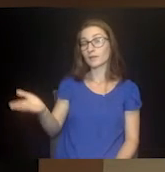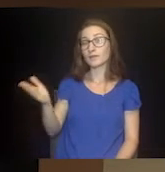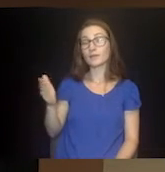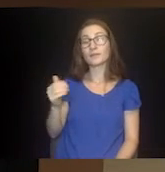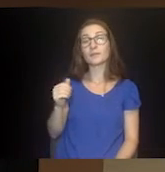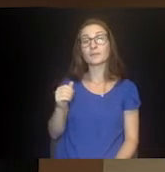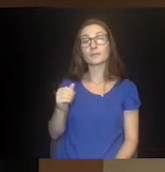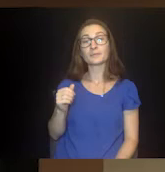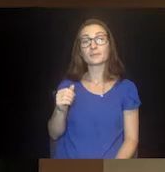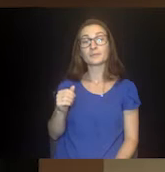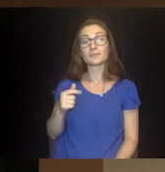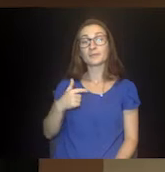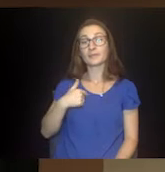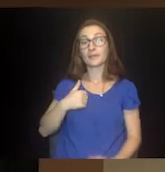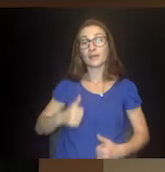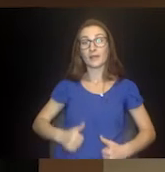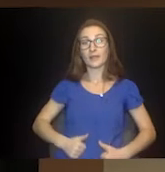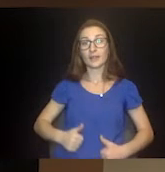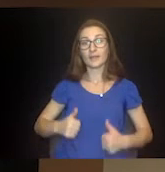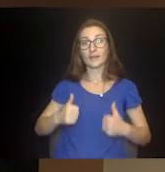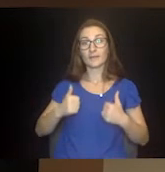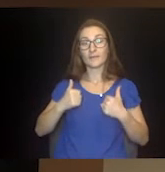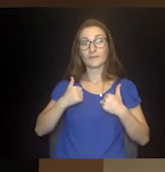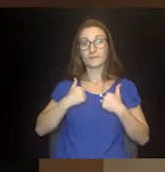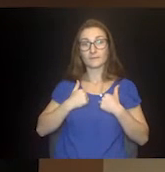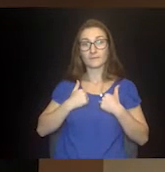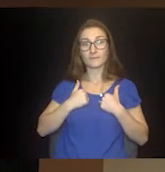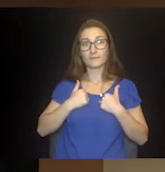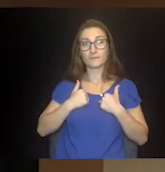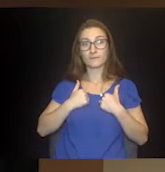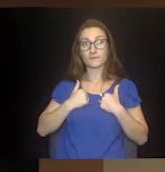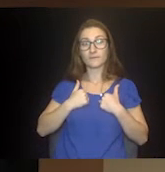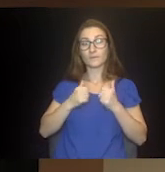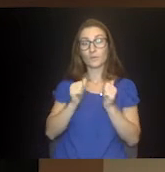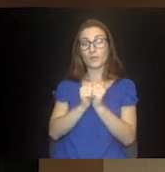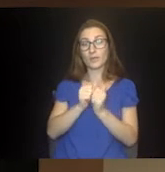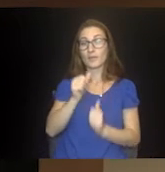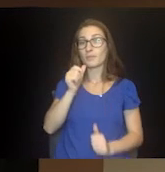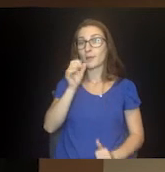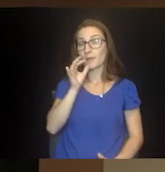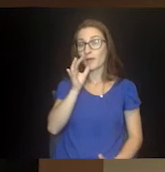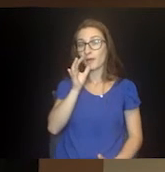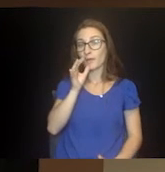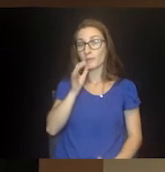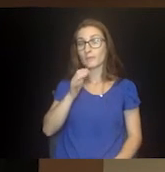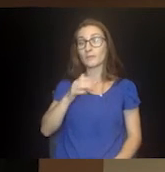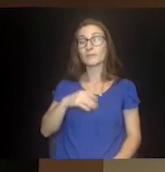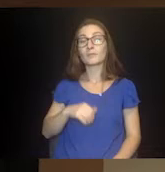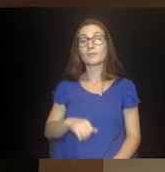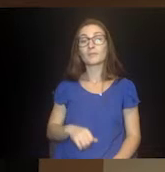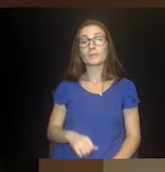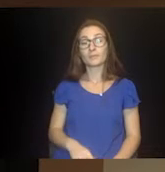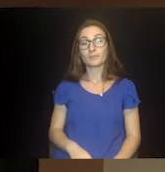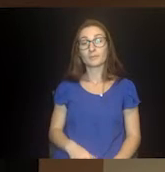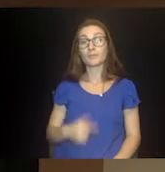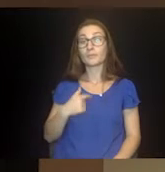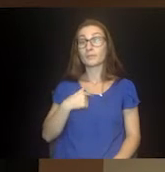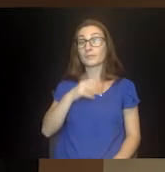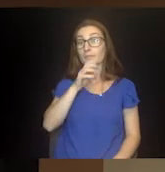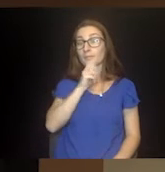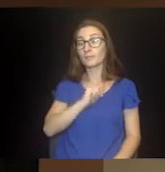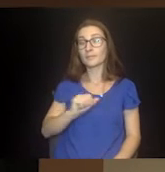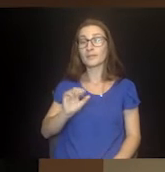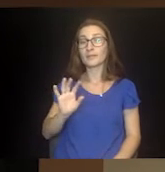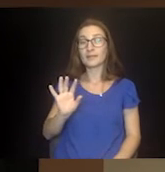Hi, my name is William Napella. I live in Nashville with my mom. Alright, so my name